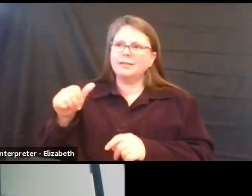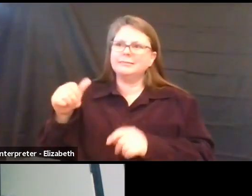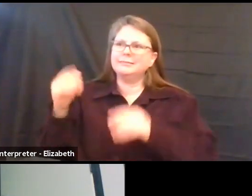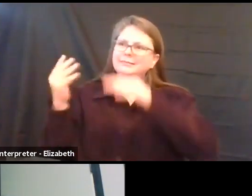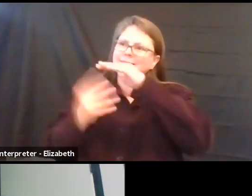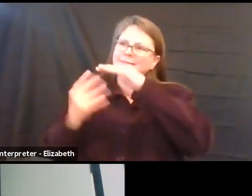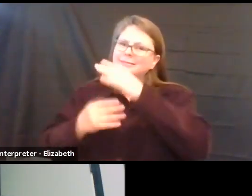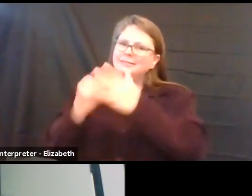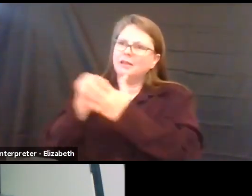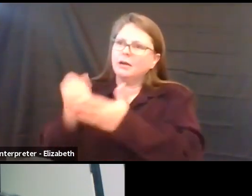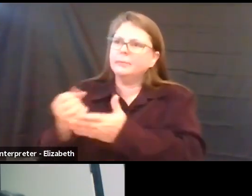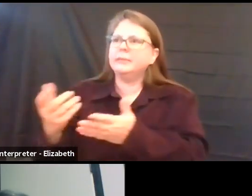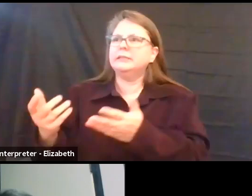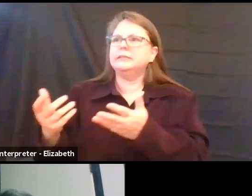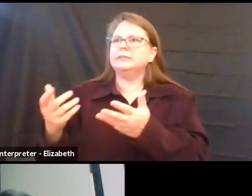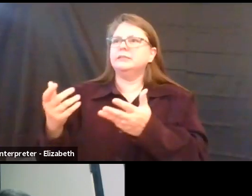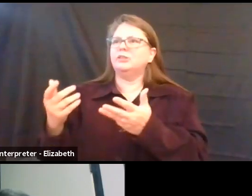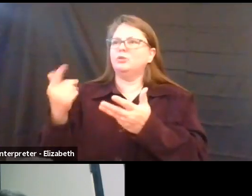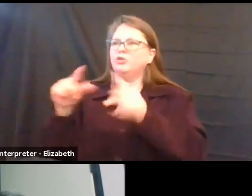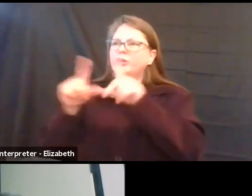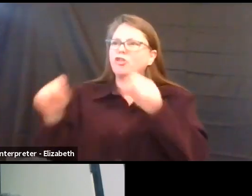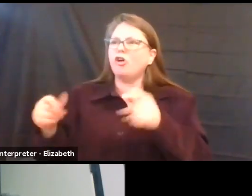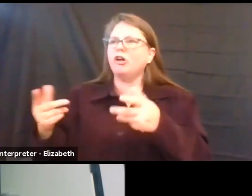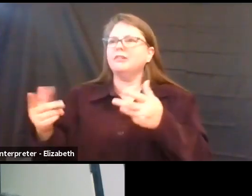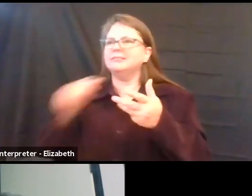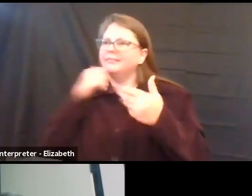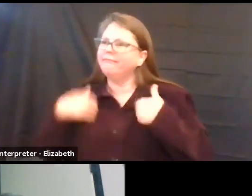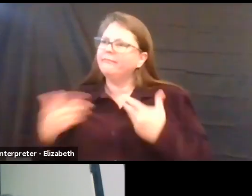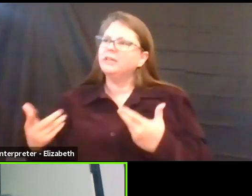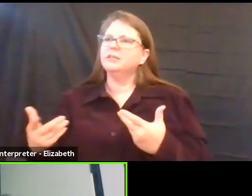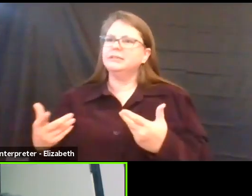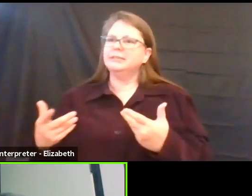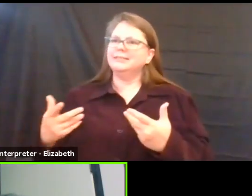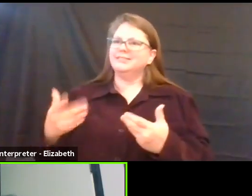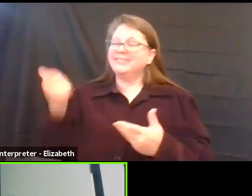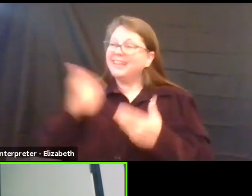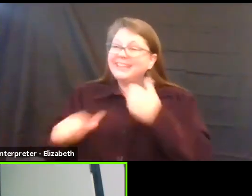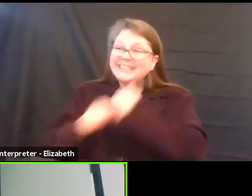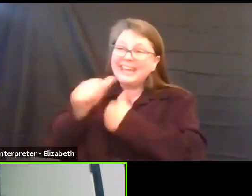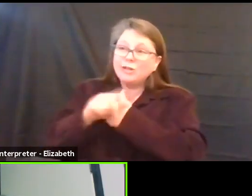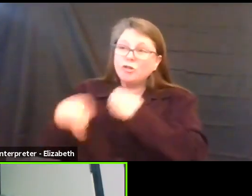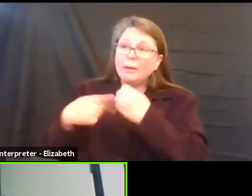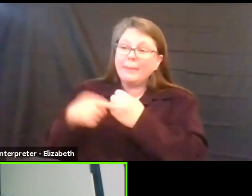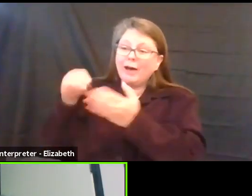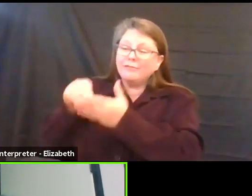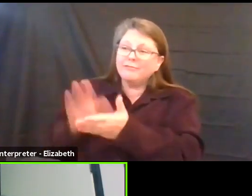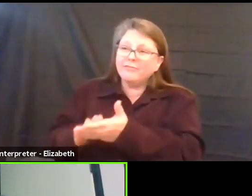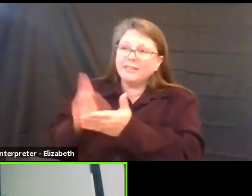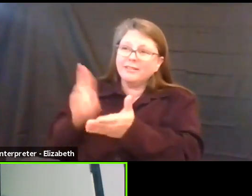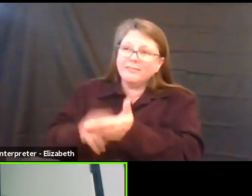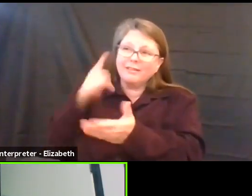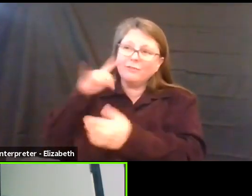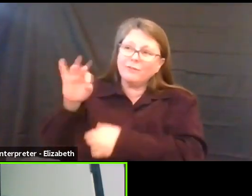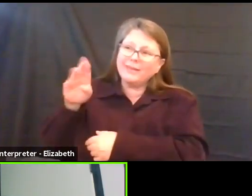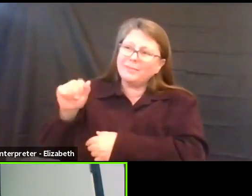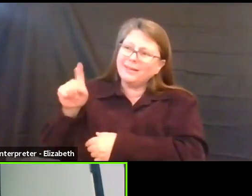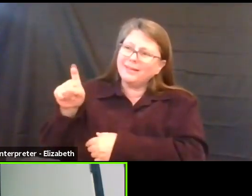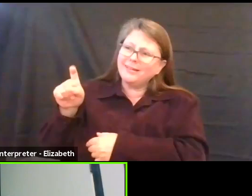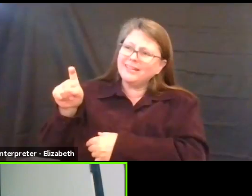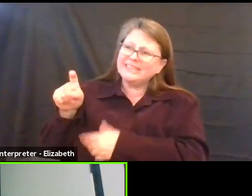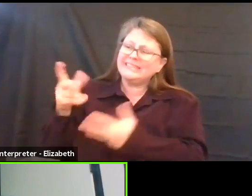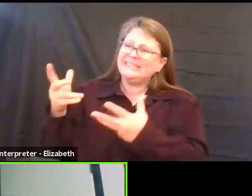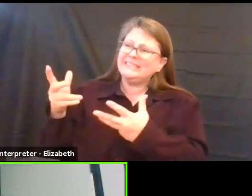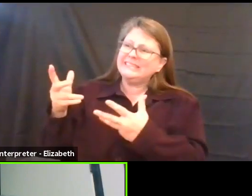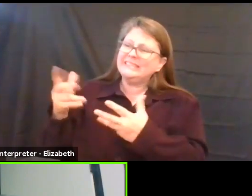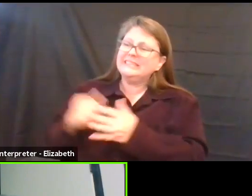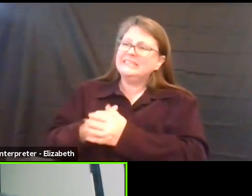other federal agencies? We do not generally share information. There